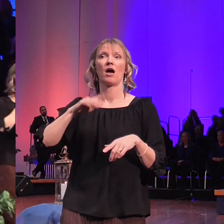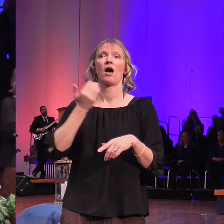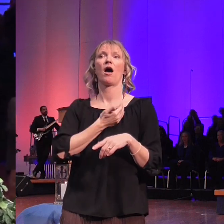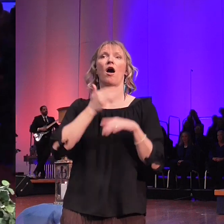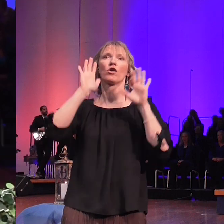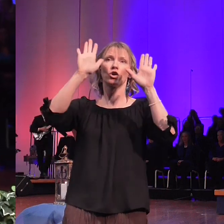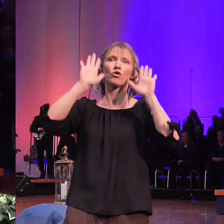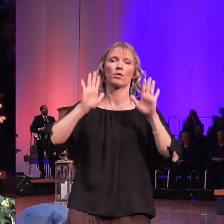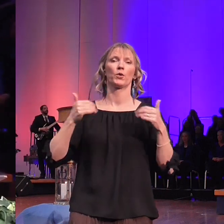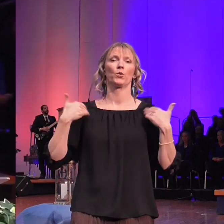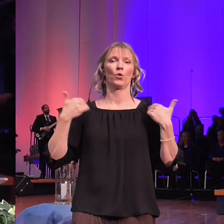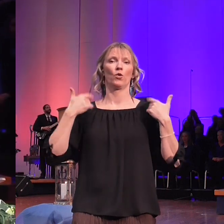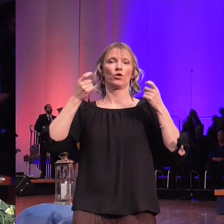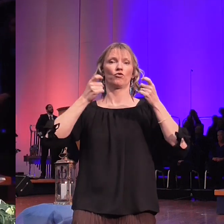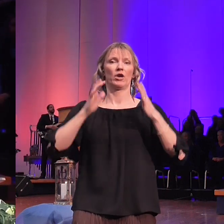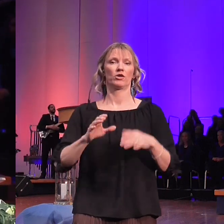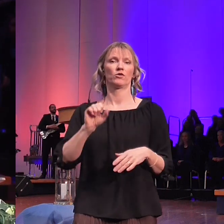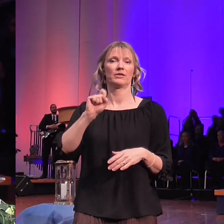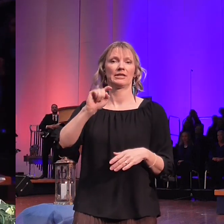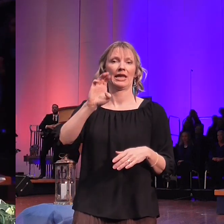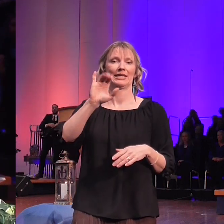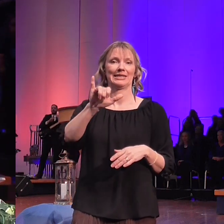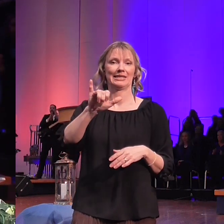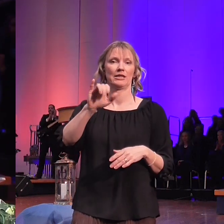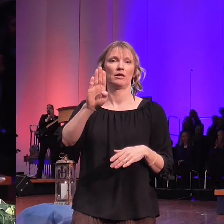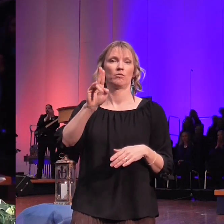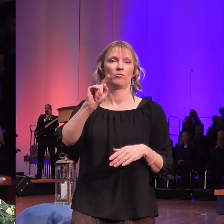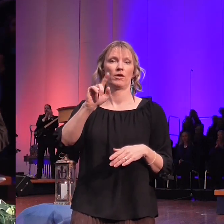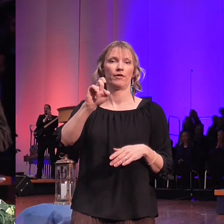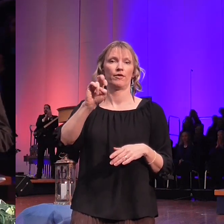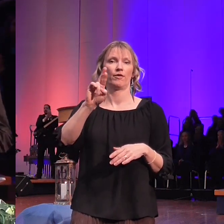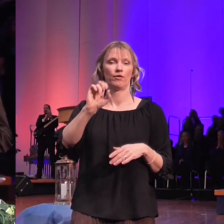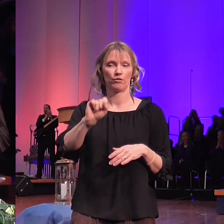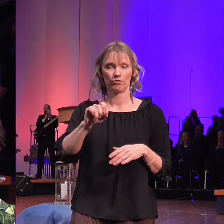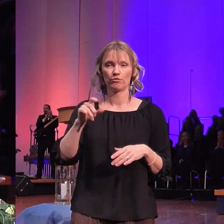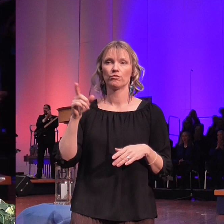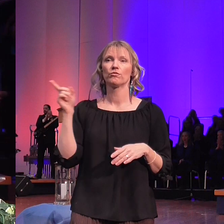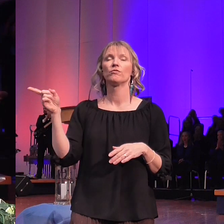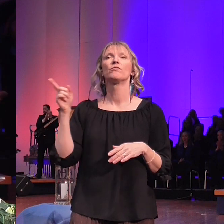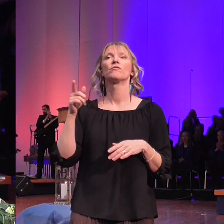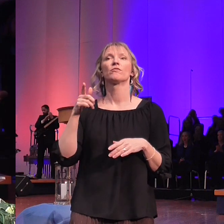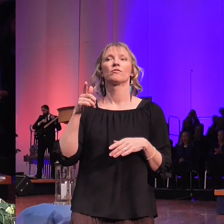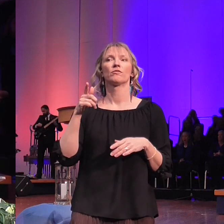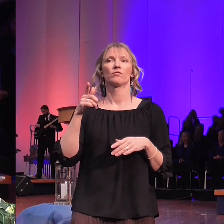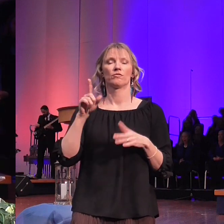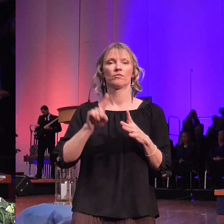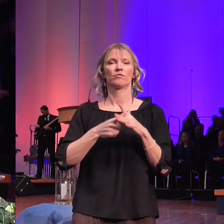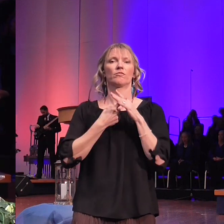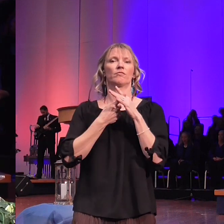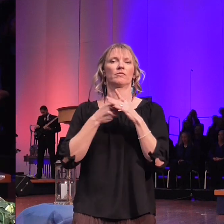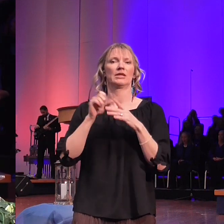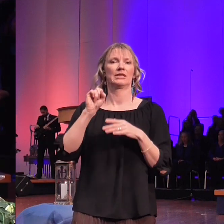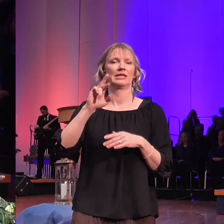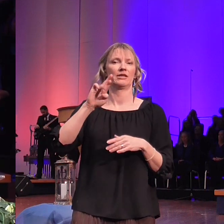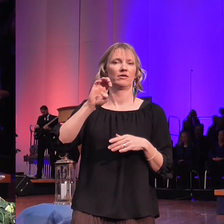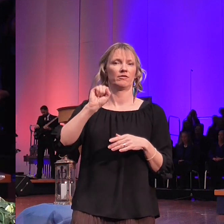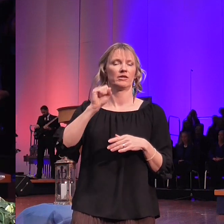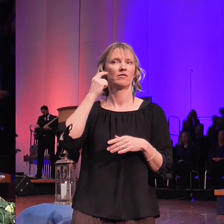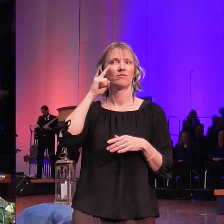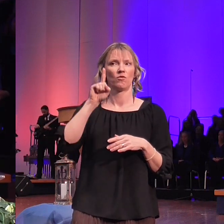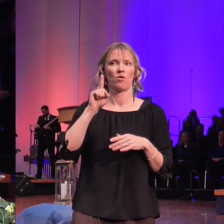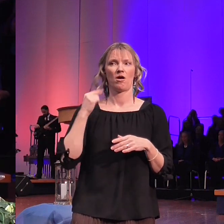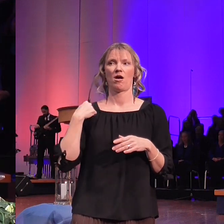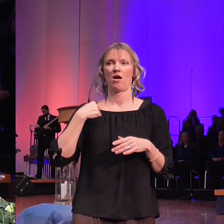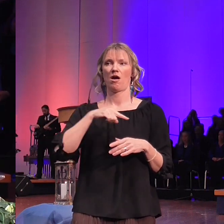youth director, Stacy Butters. Yay! And Stacy has curated a series for